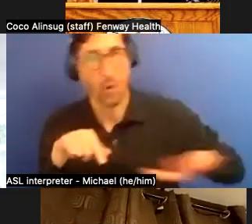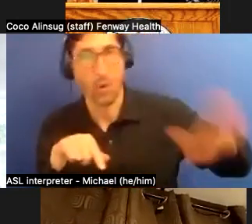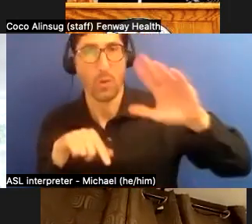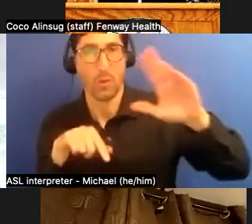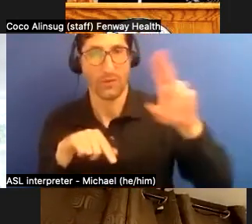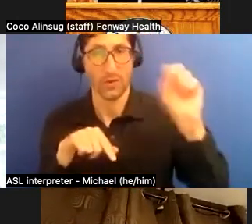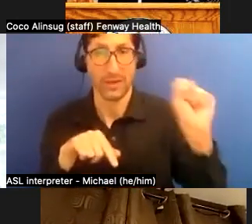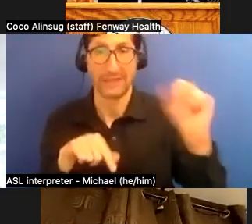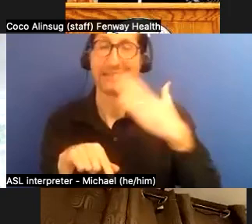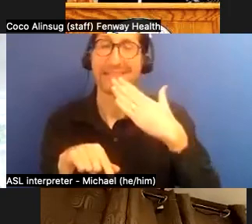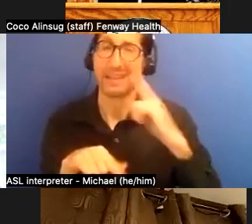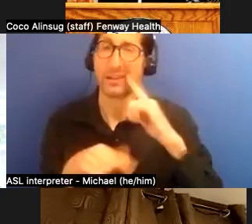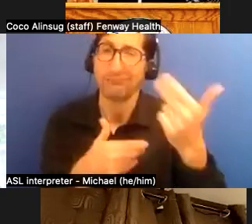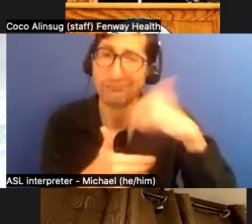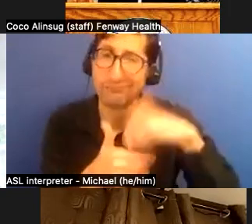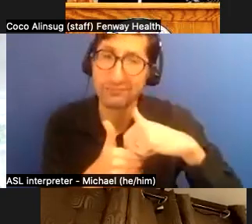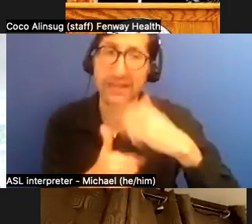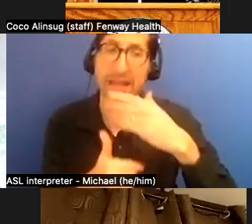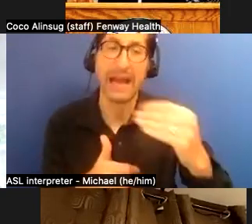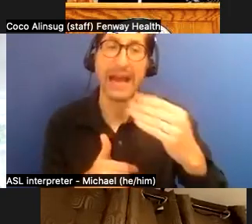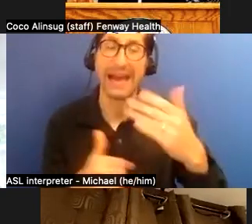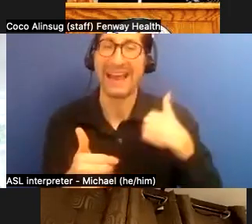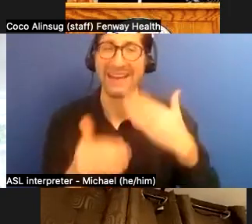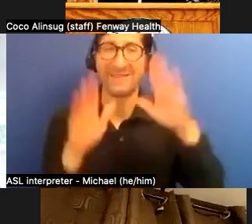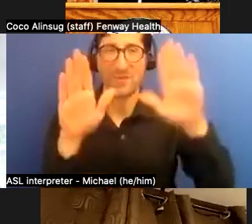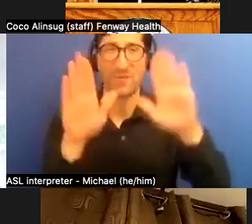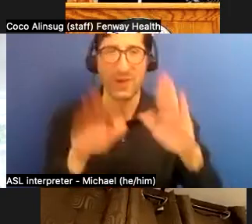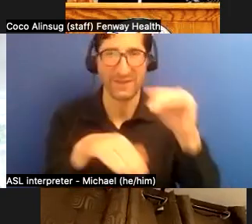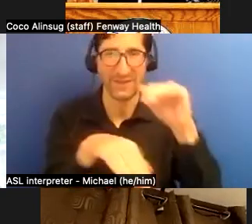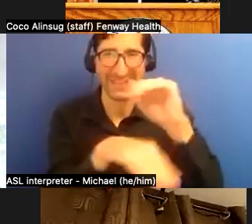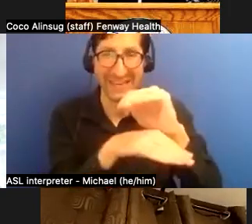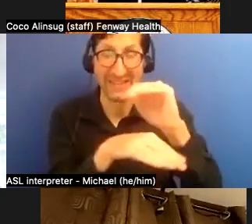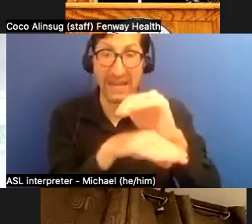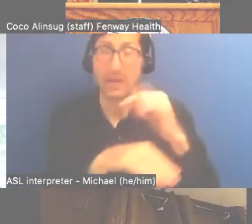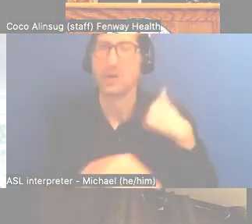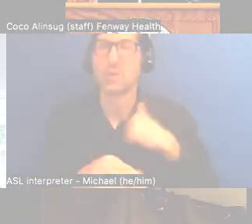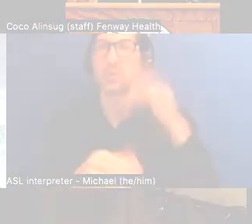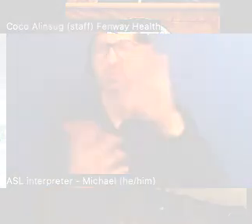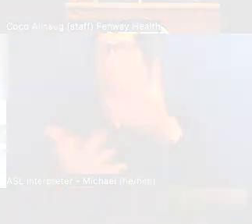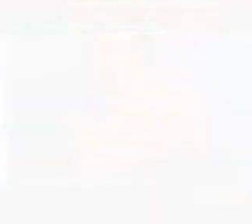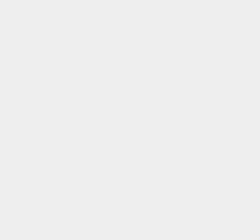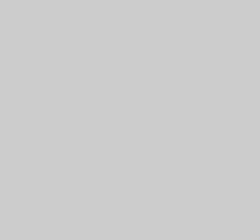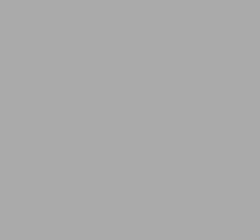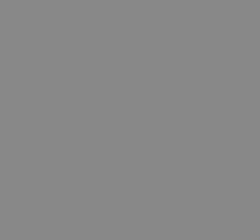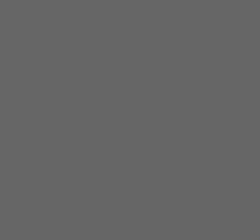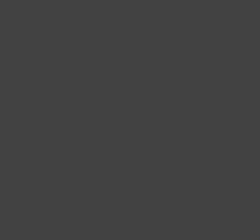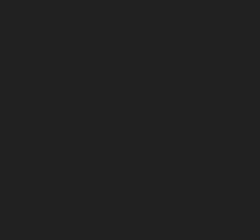to come. So thank you all and have a wonderful evening, and we'll be in touch and follow up.